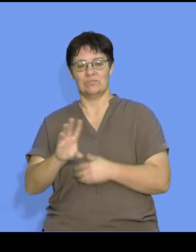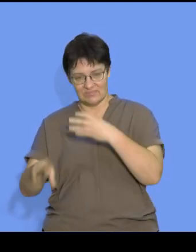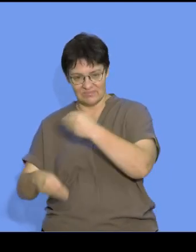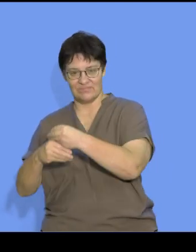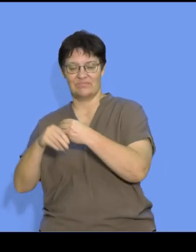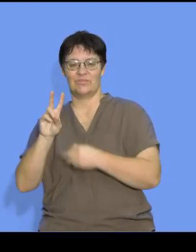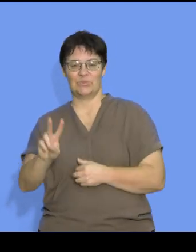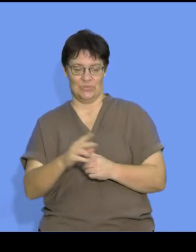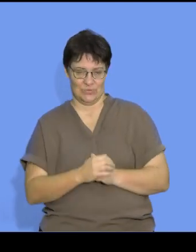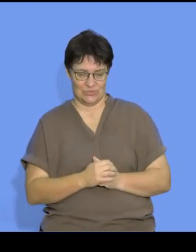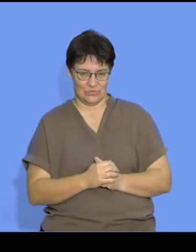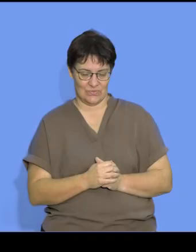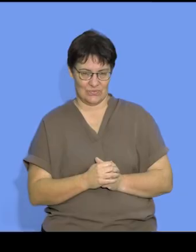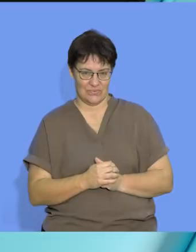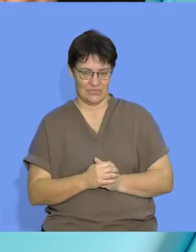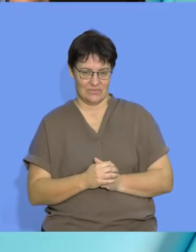these terms.